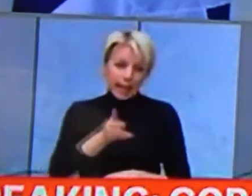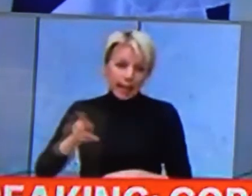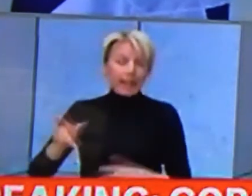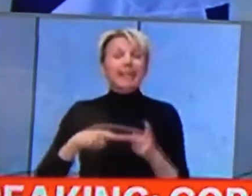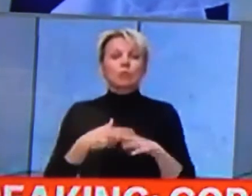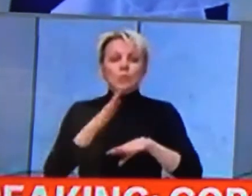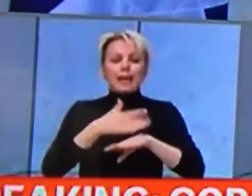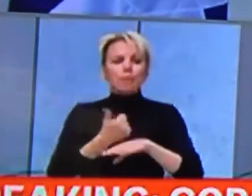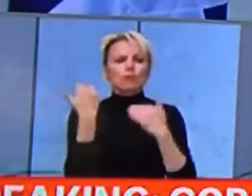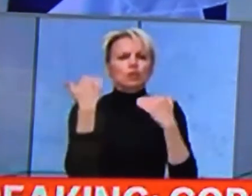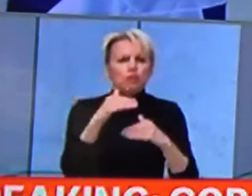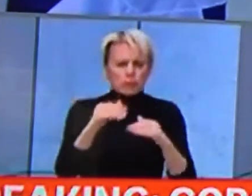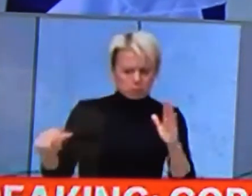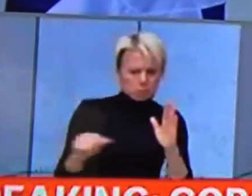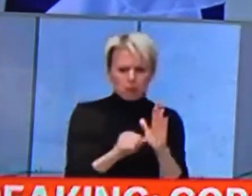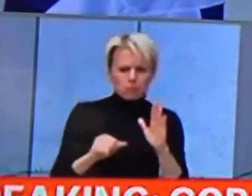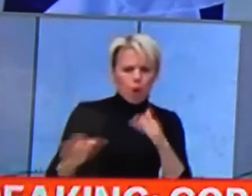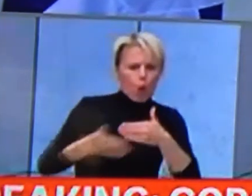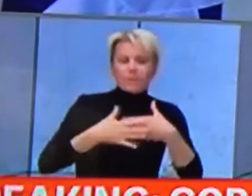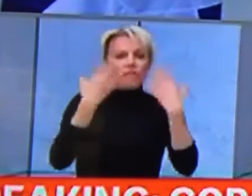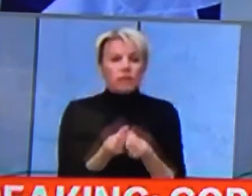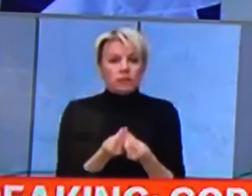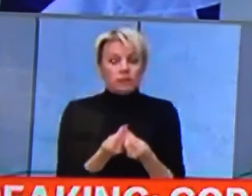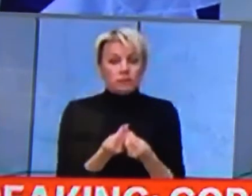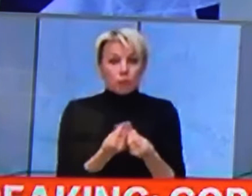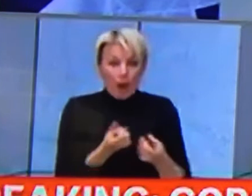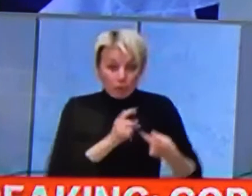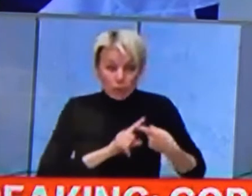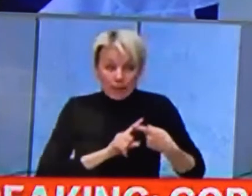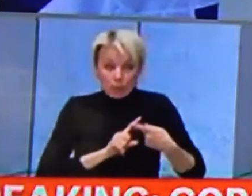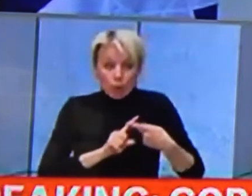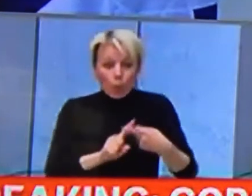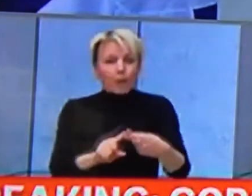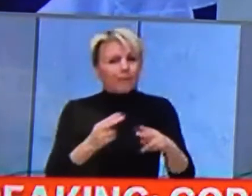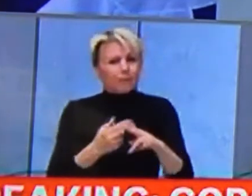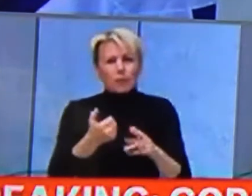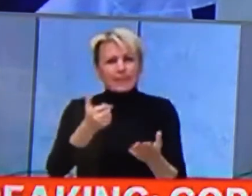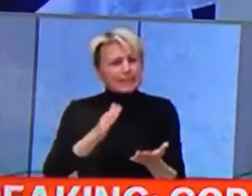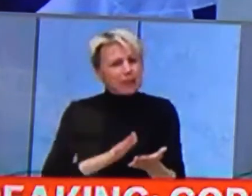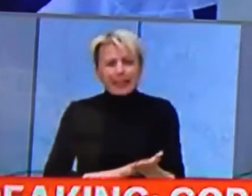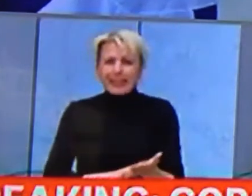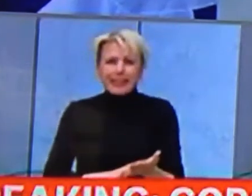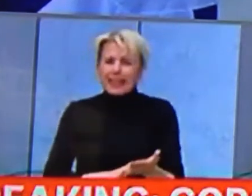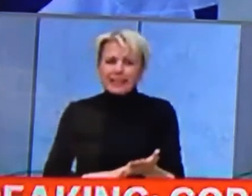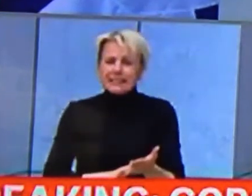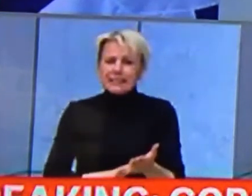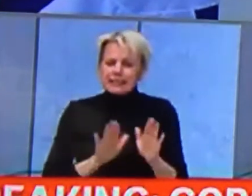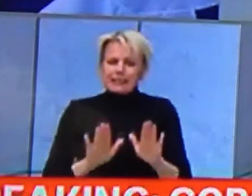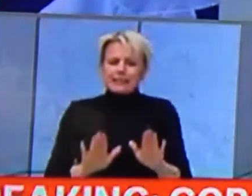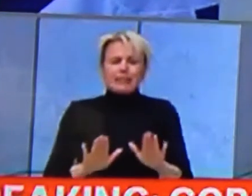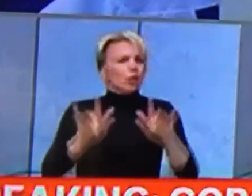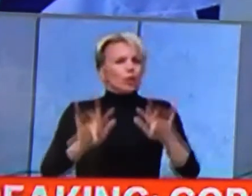restriction, then you've got to be able to do it for 6 months. And even, frankly, if we were to go to